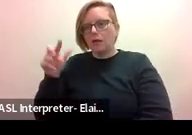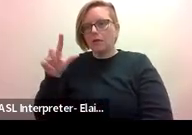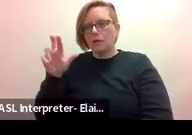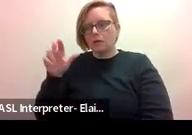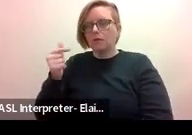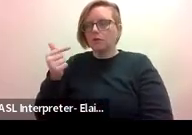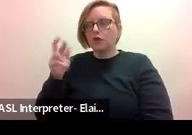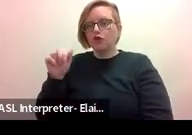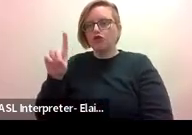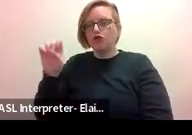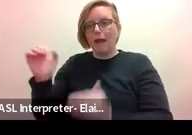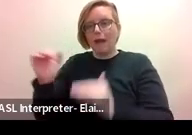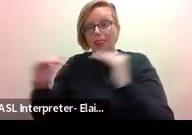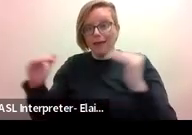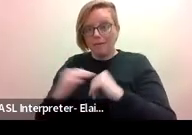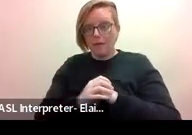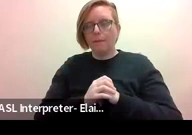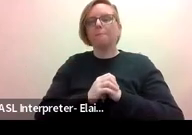We want,